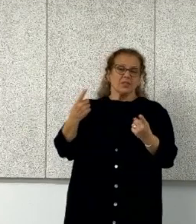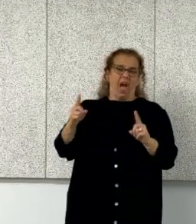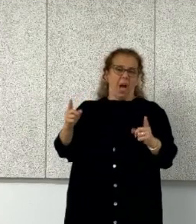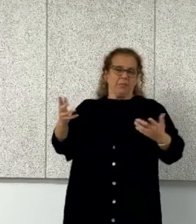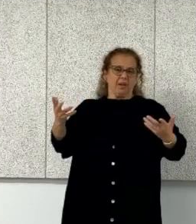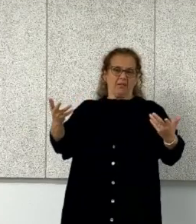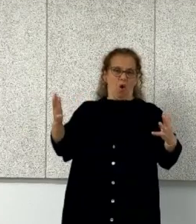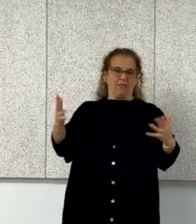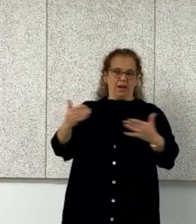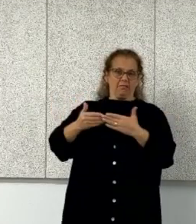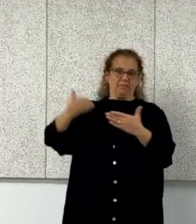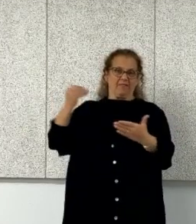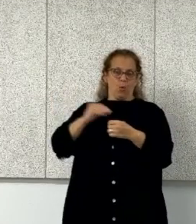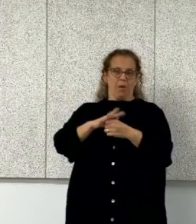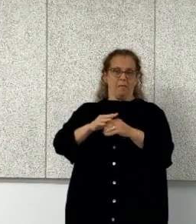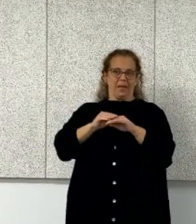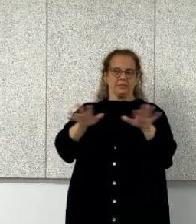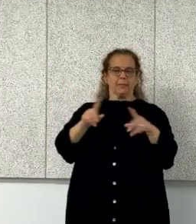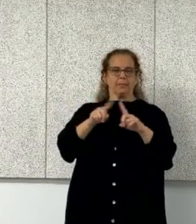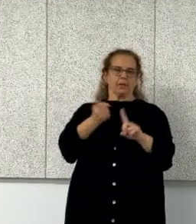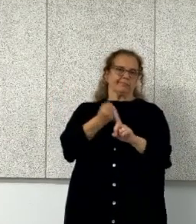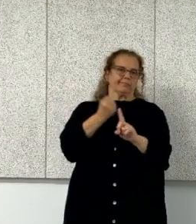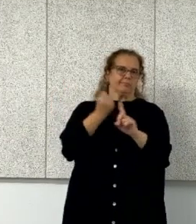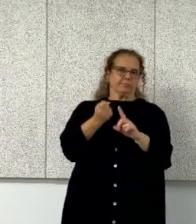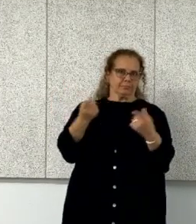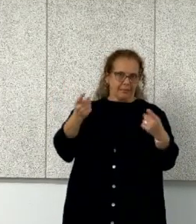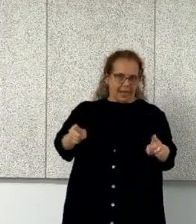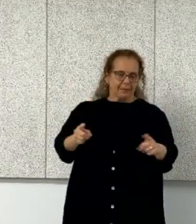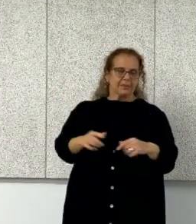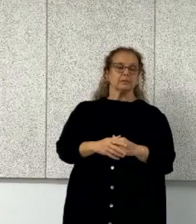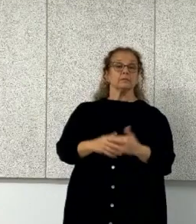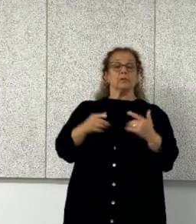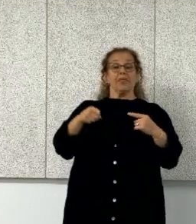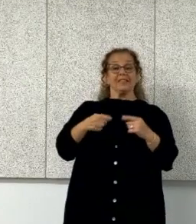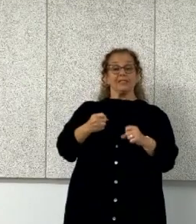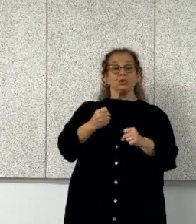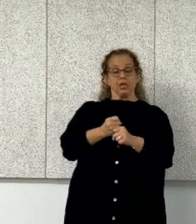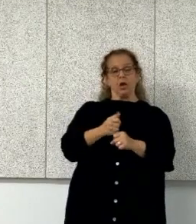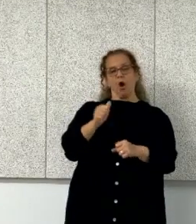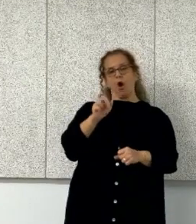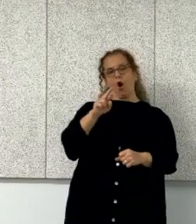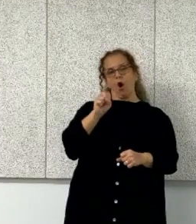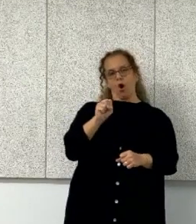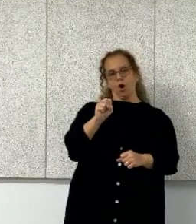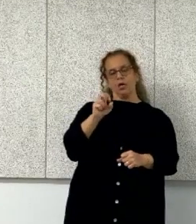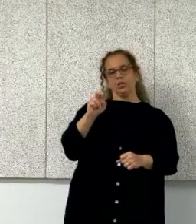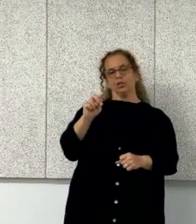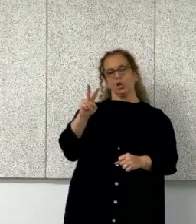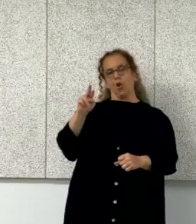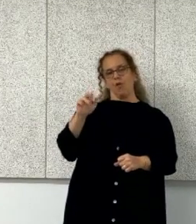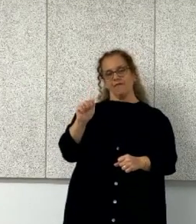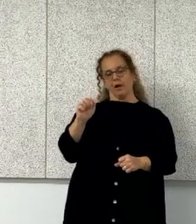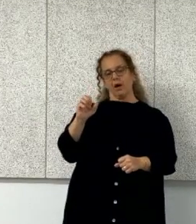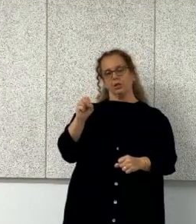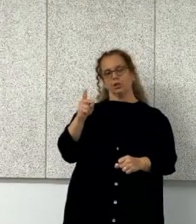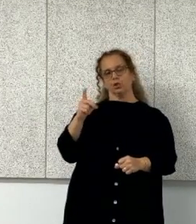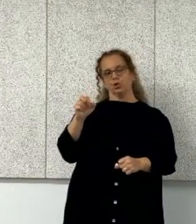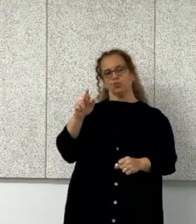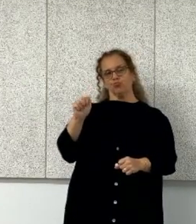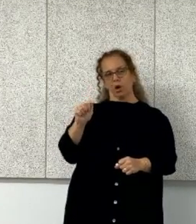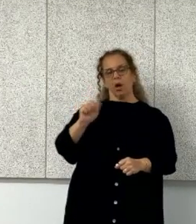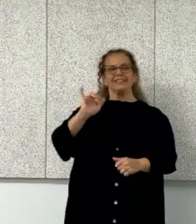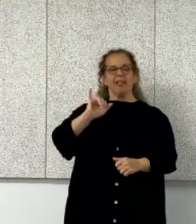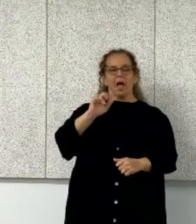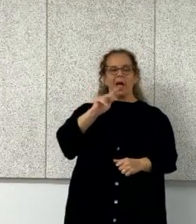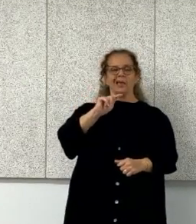on. But this season, we're doing Ars Nova Supra, and we did it last season, $15 a month, like Netflix